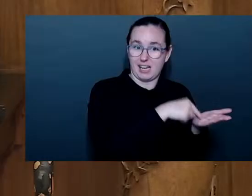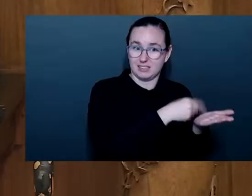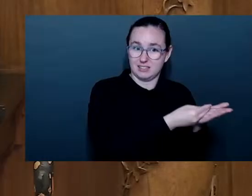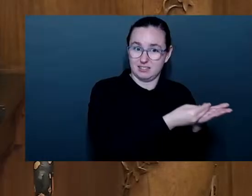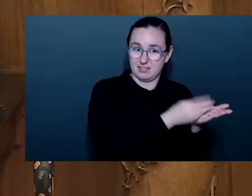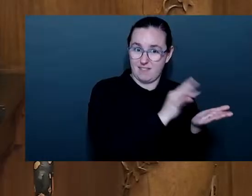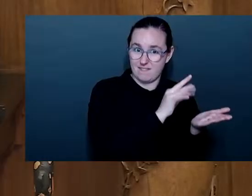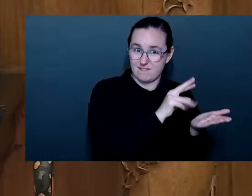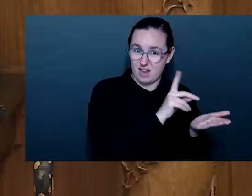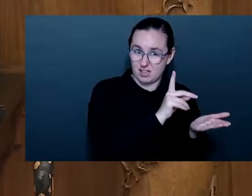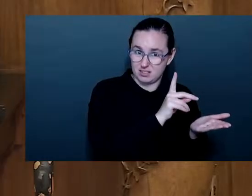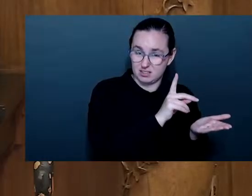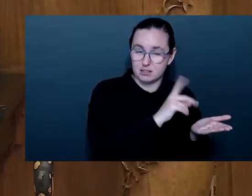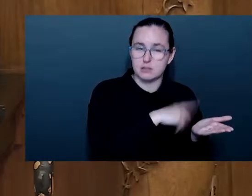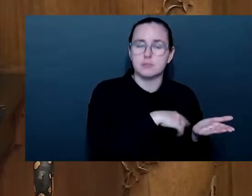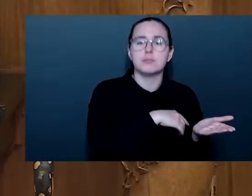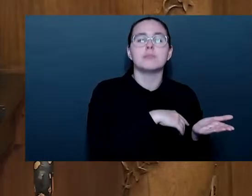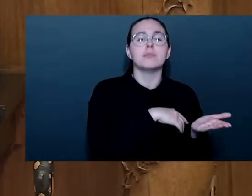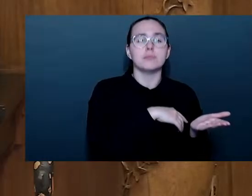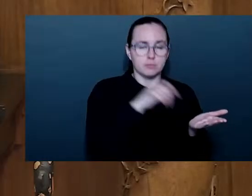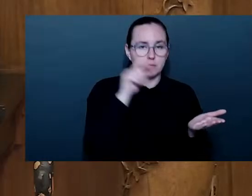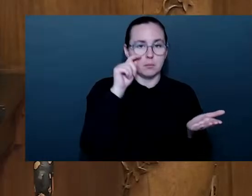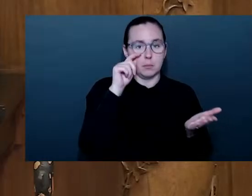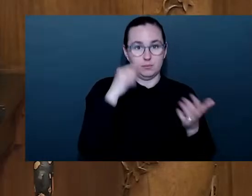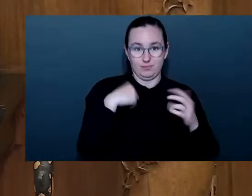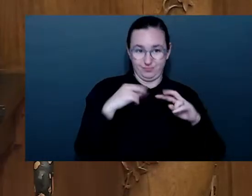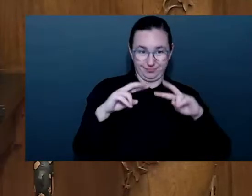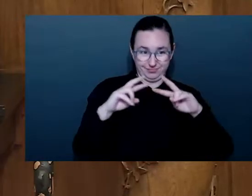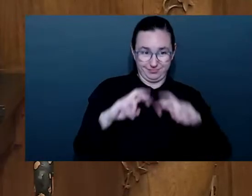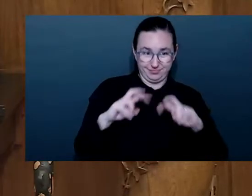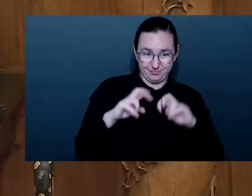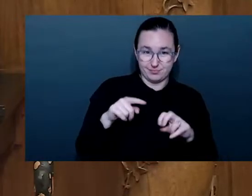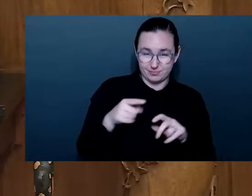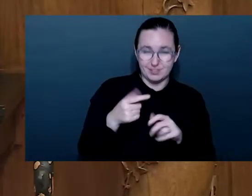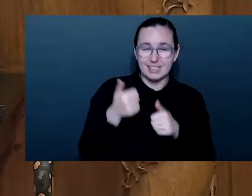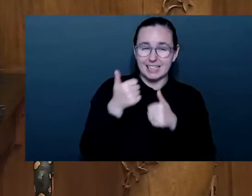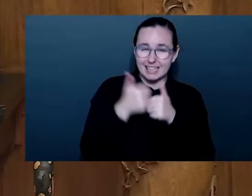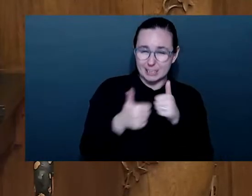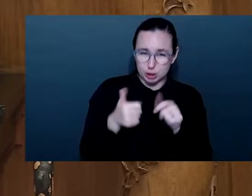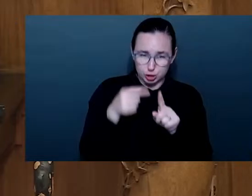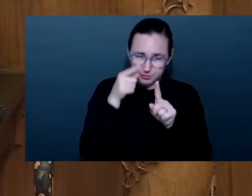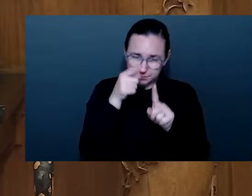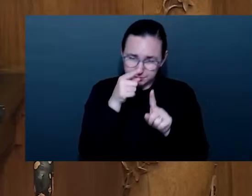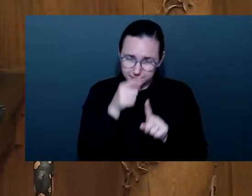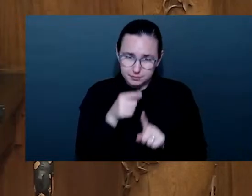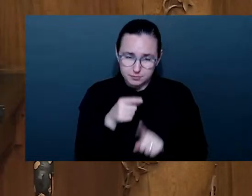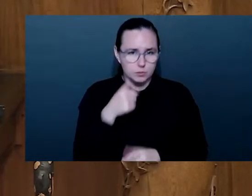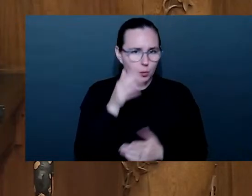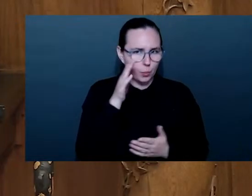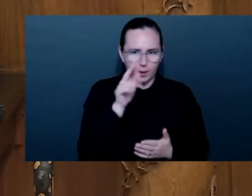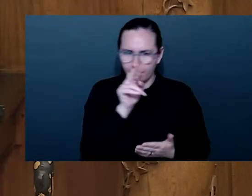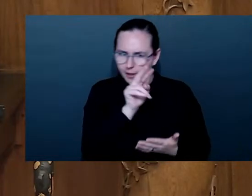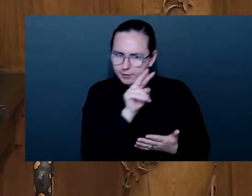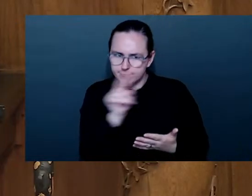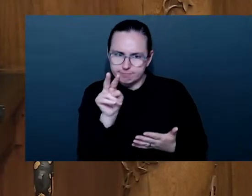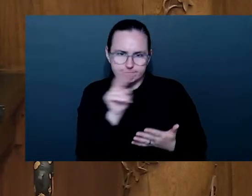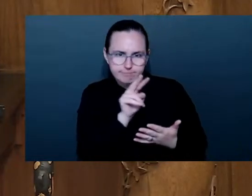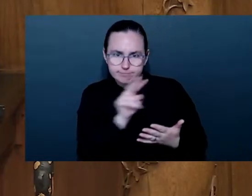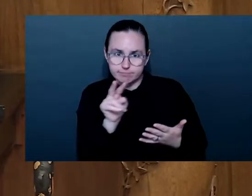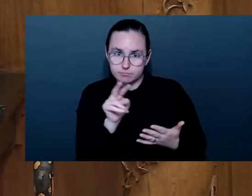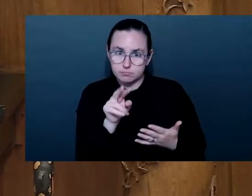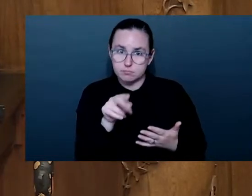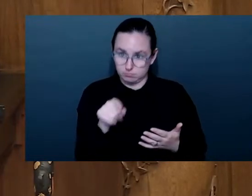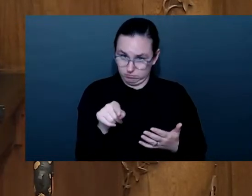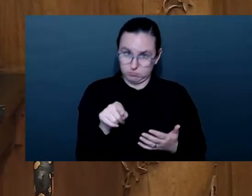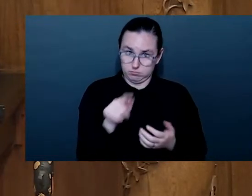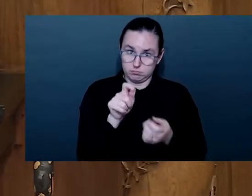to determine whether it specifically authorizes any spending for a distinct purpose or contains